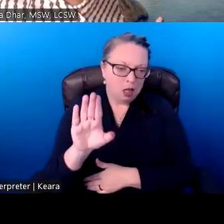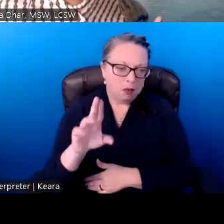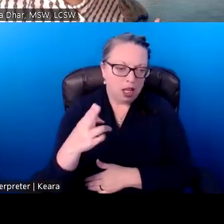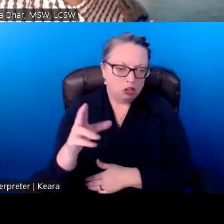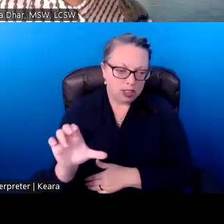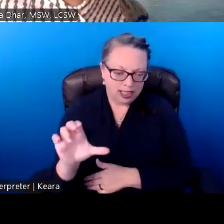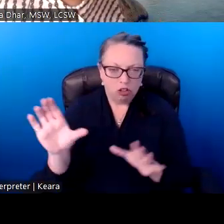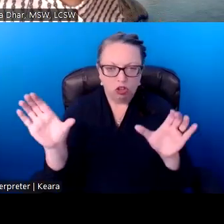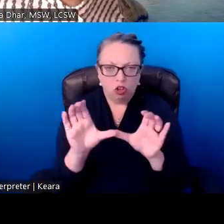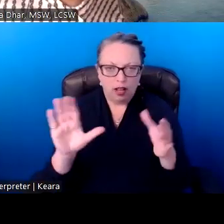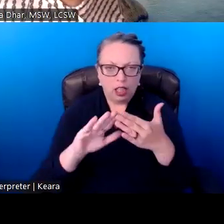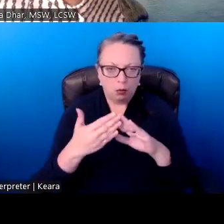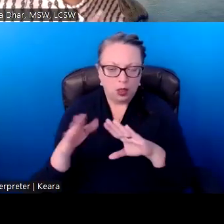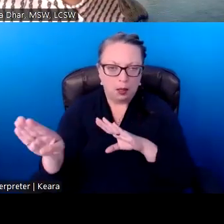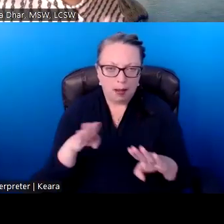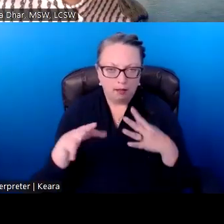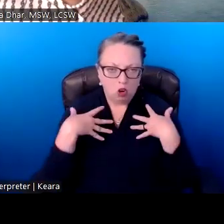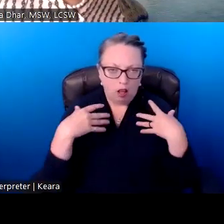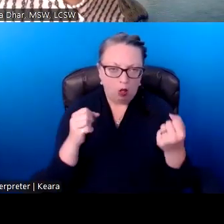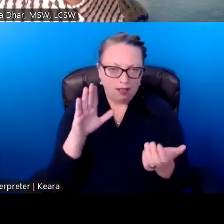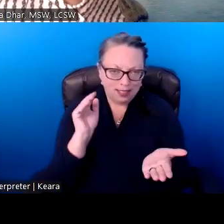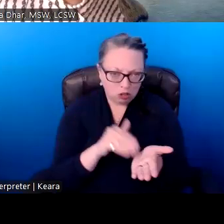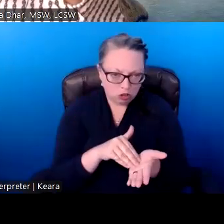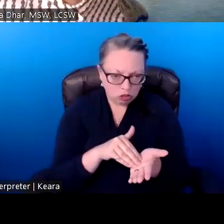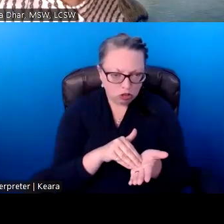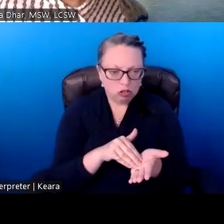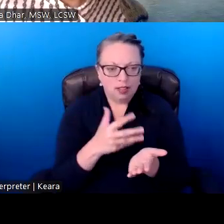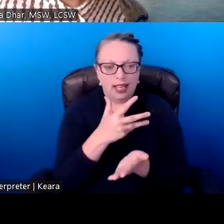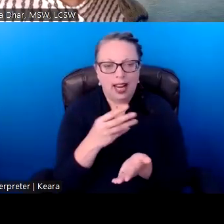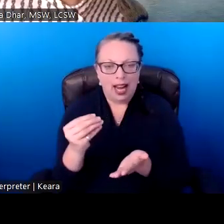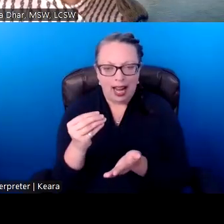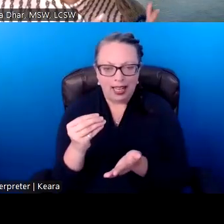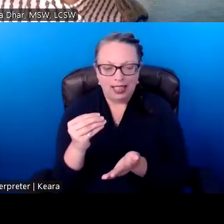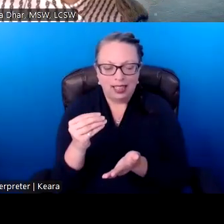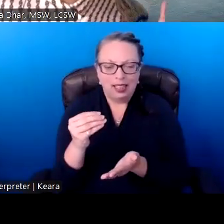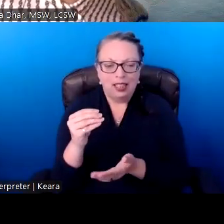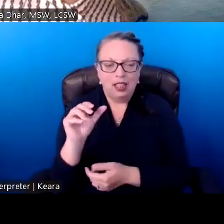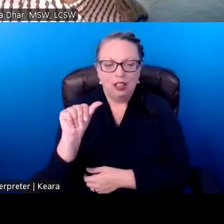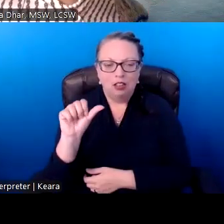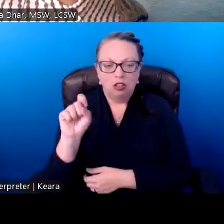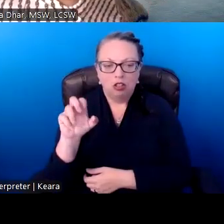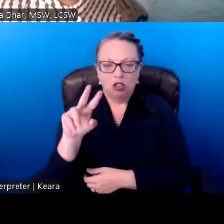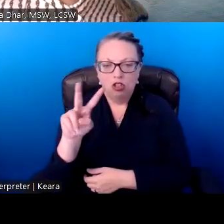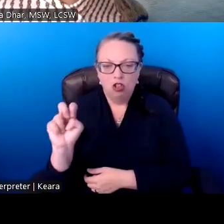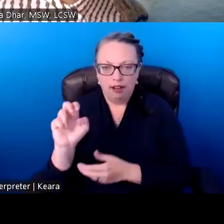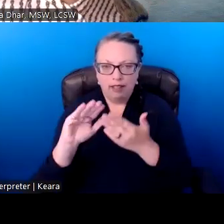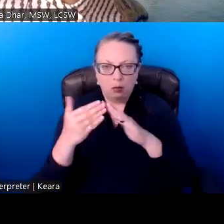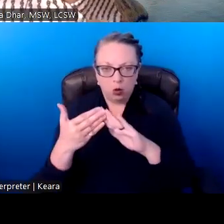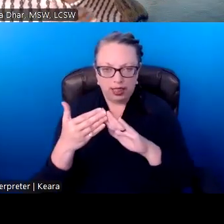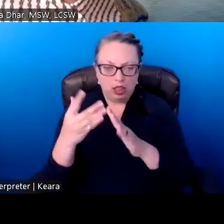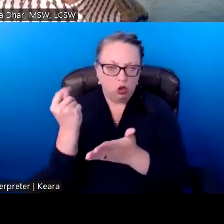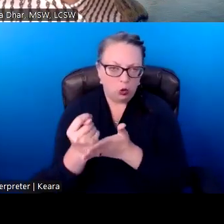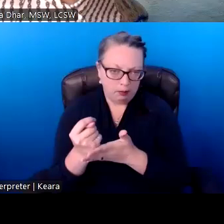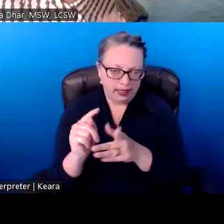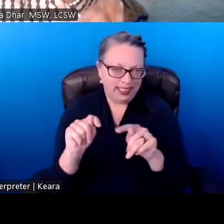Certified Community Behavioral Health Centers, and our assertive community treatment teams. So again,